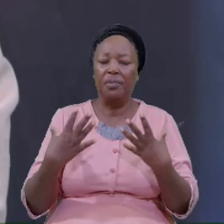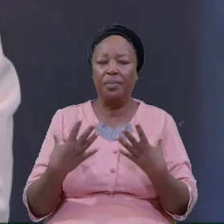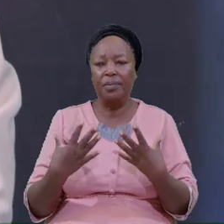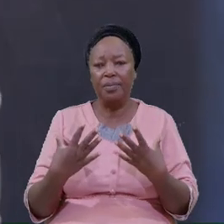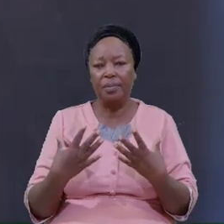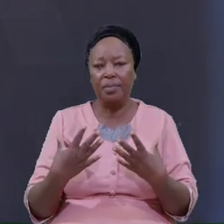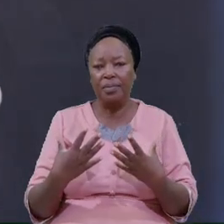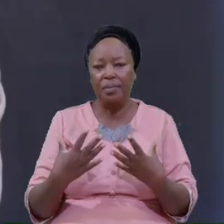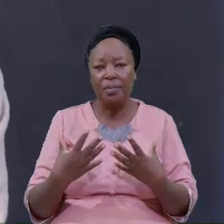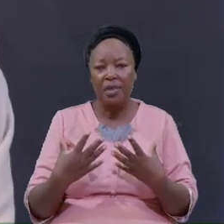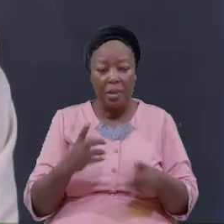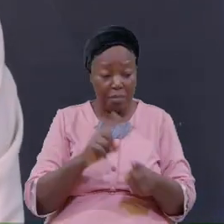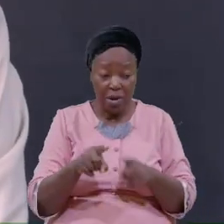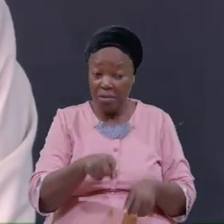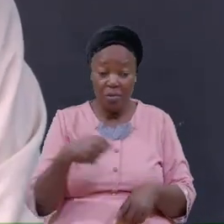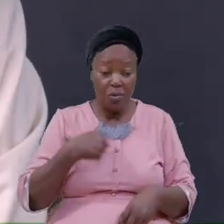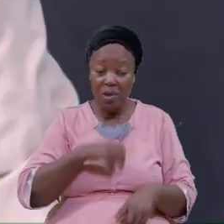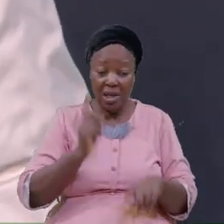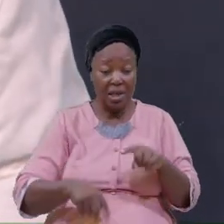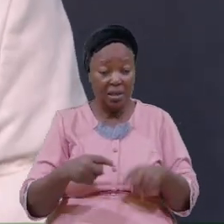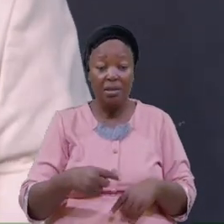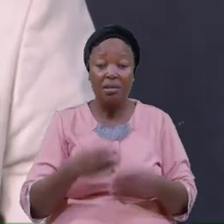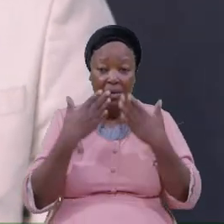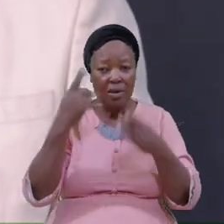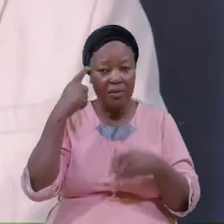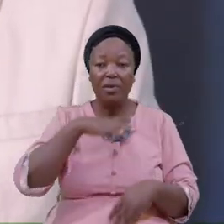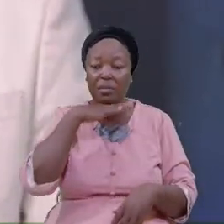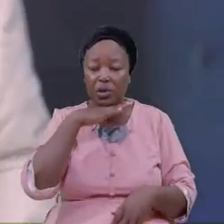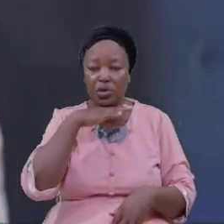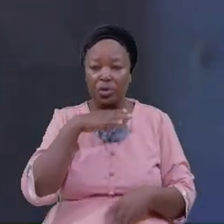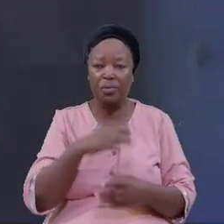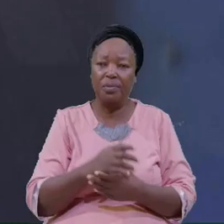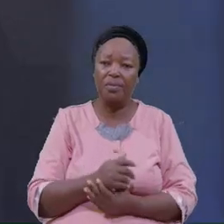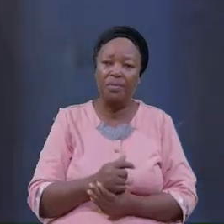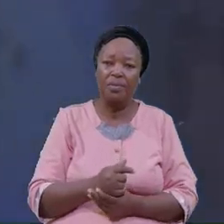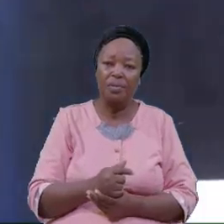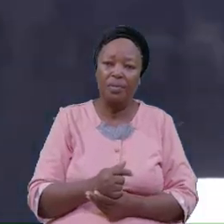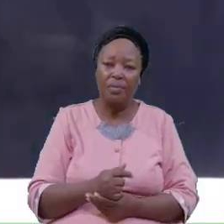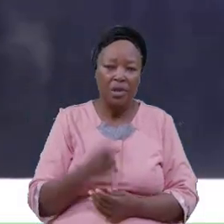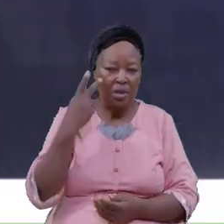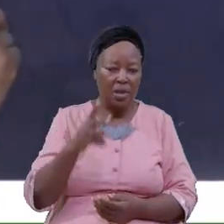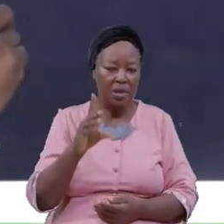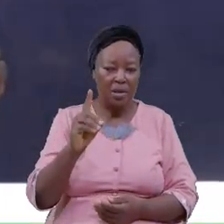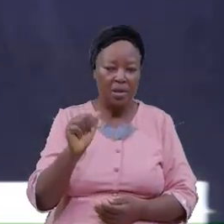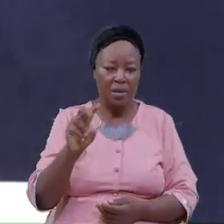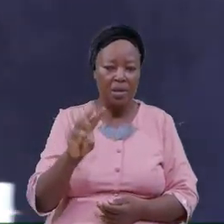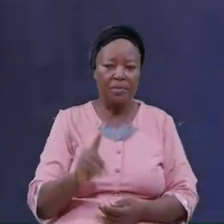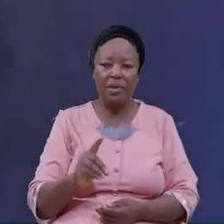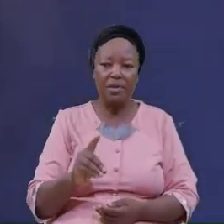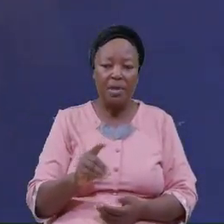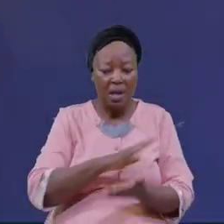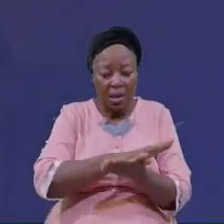we cannot thank you for pollution. Mais on peut pas te remercier pour la pollution. Look at David. Regardez David. Clean hand. Les